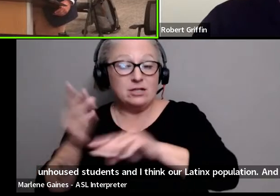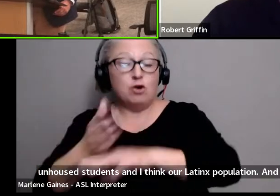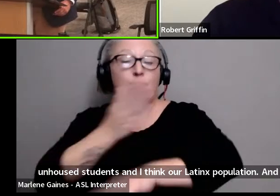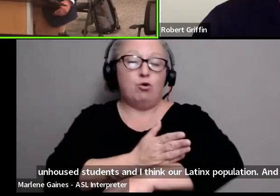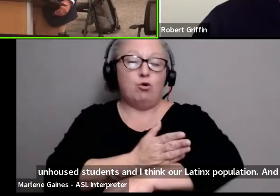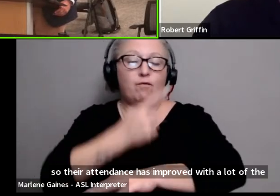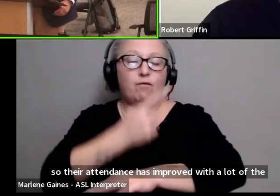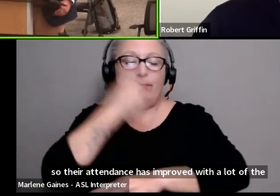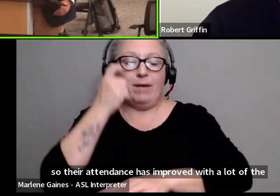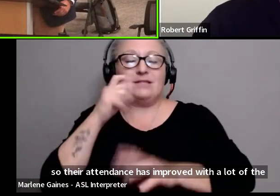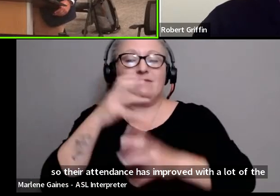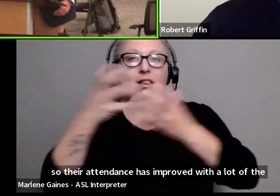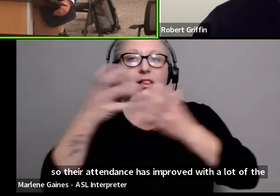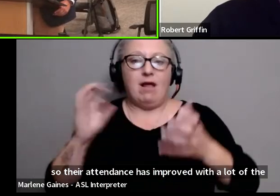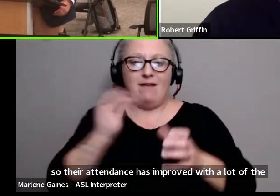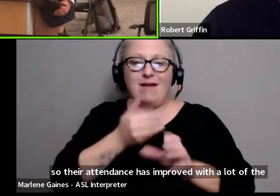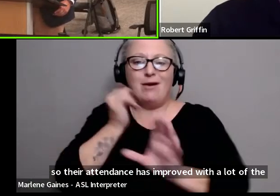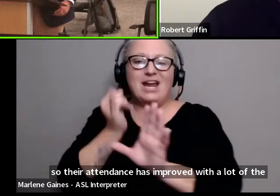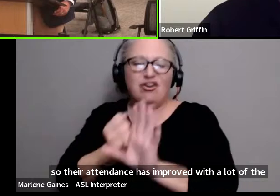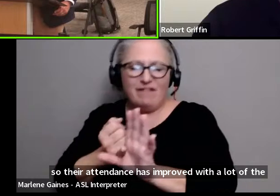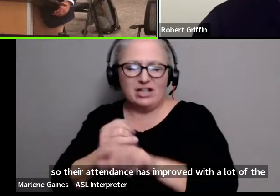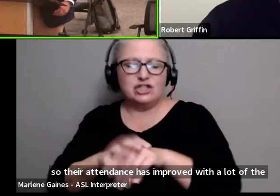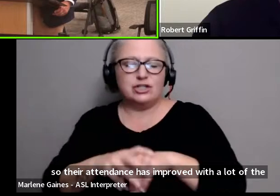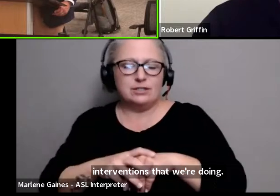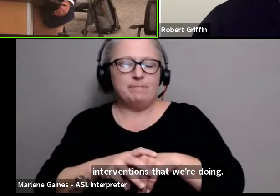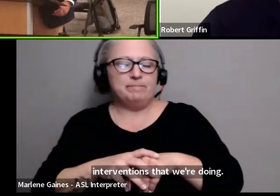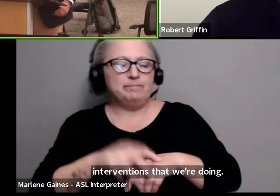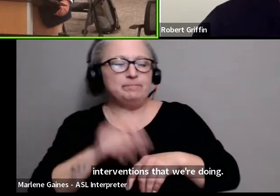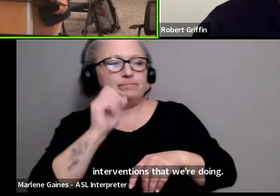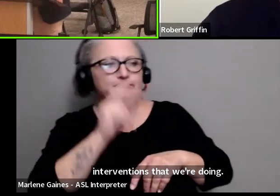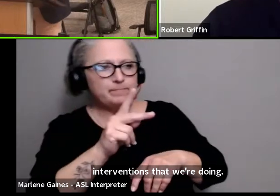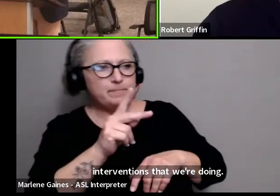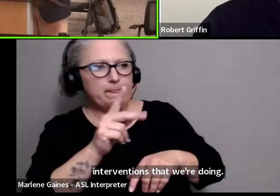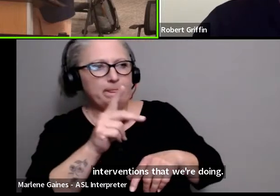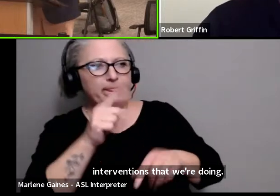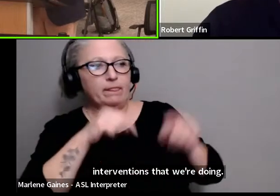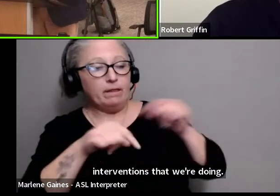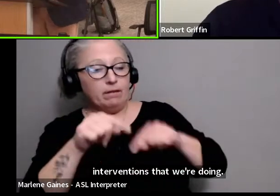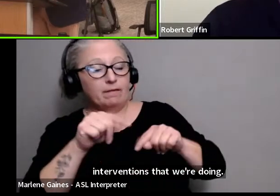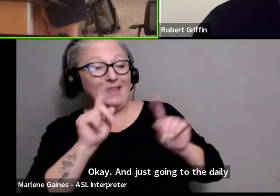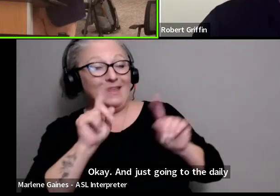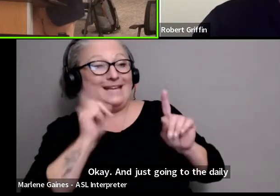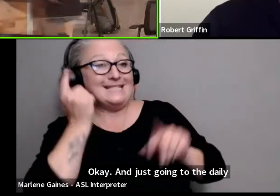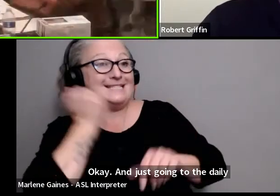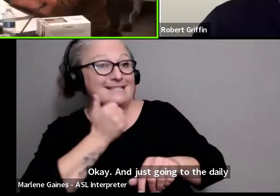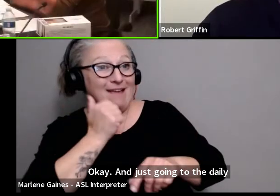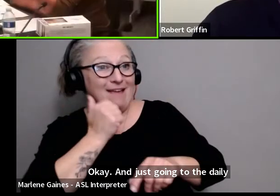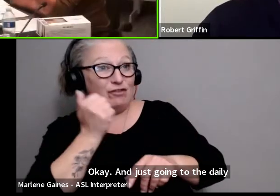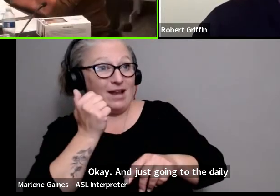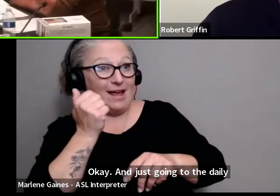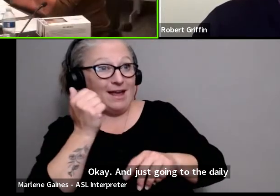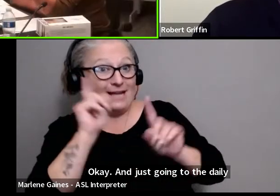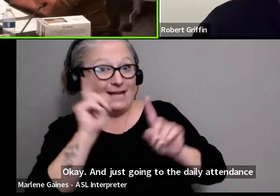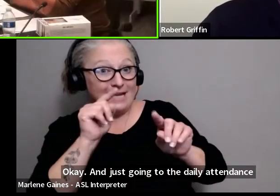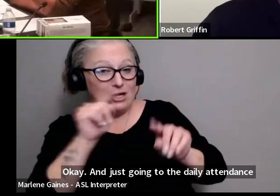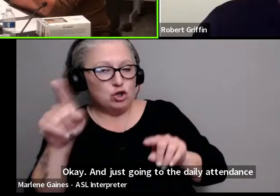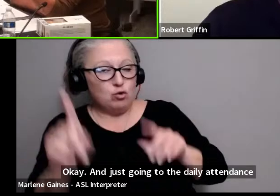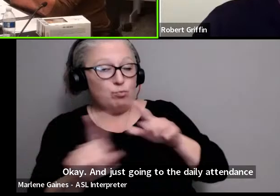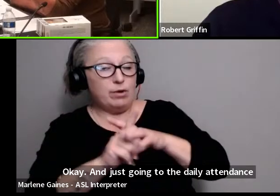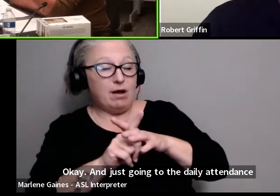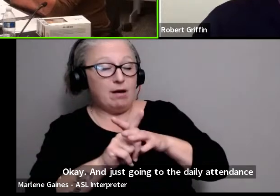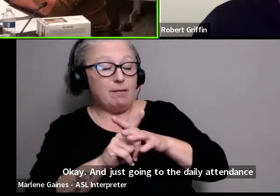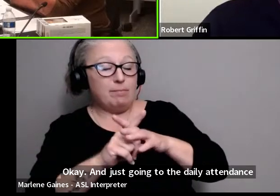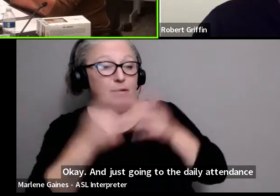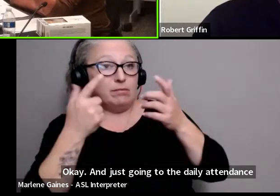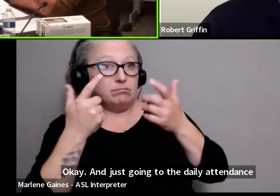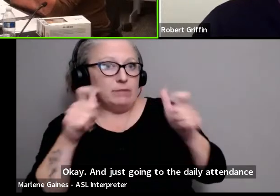interventions that we're doing. So. Okay. And just going to the daily attendance, you know, I think you bring up a very strong point, and I